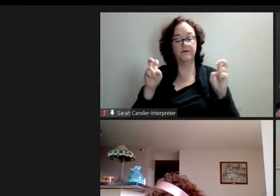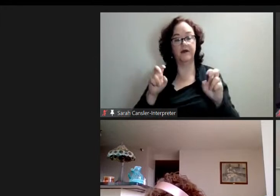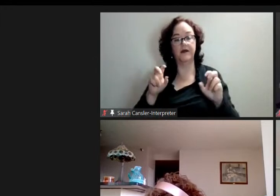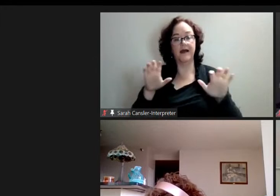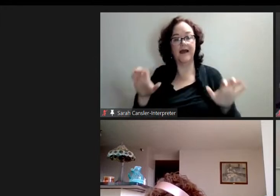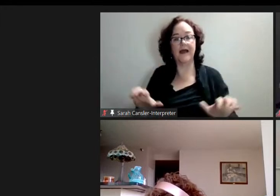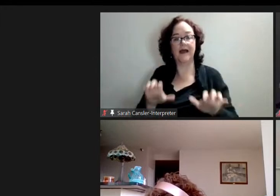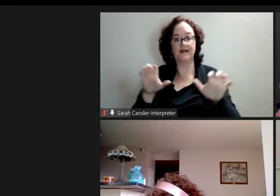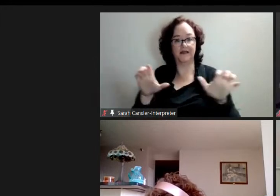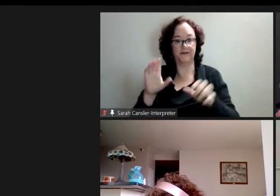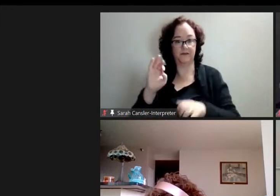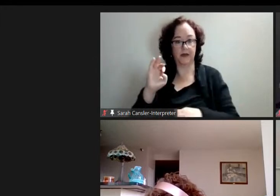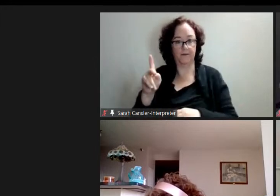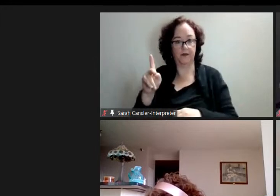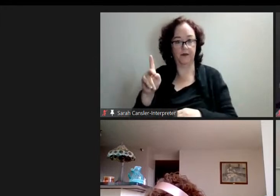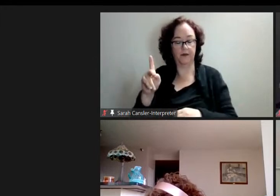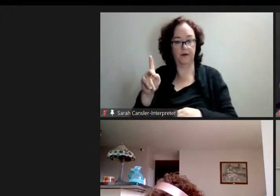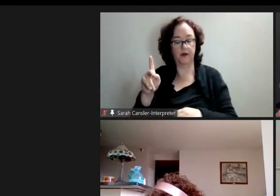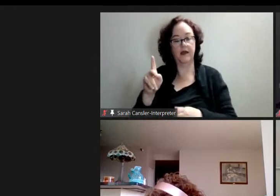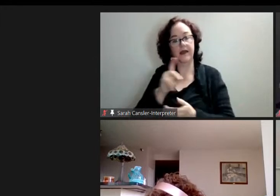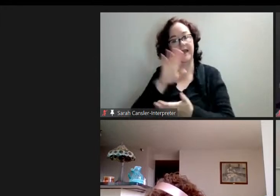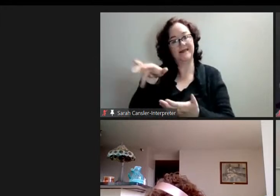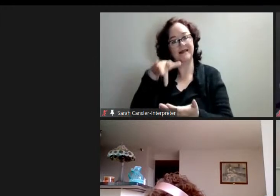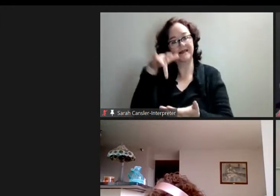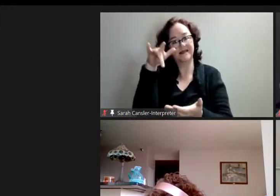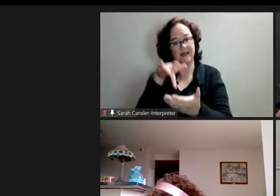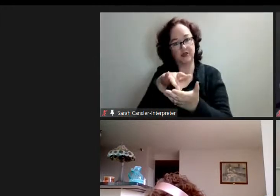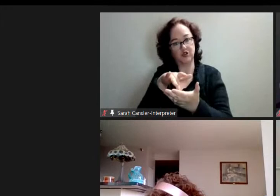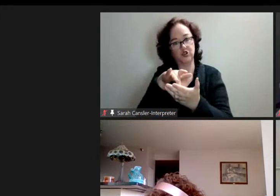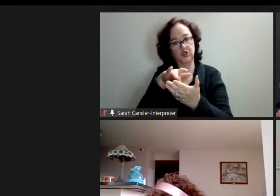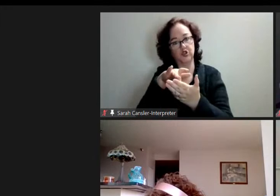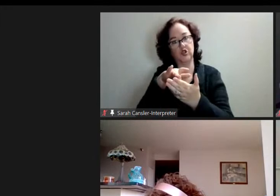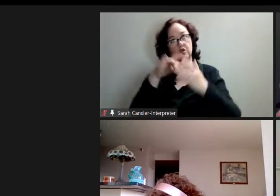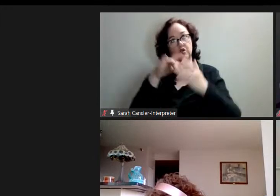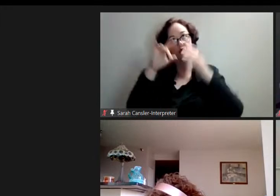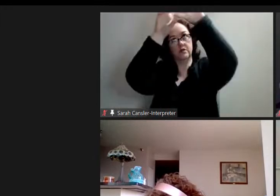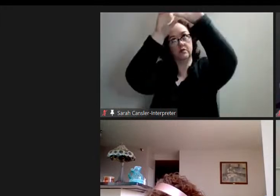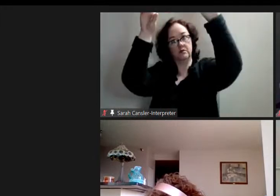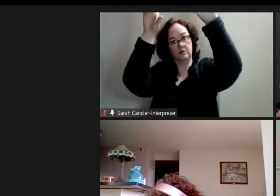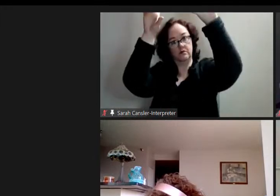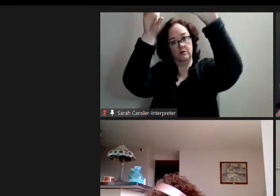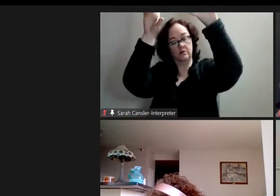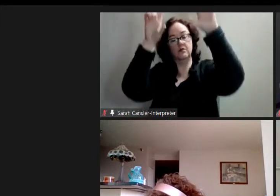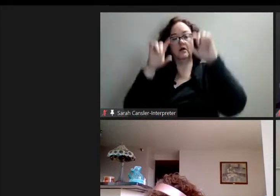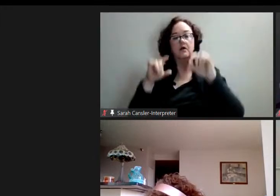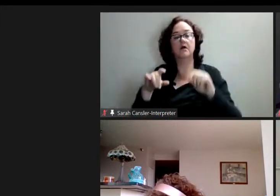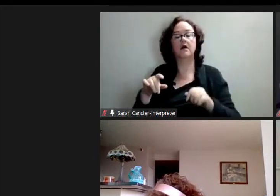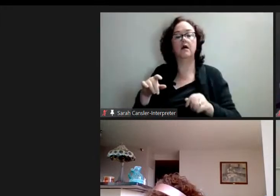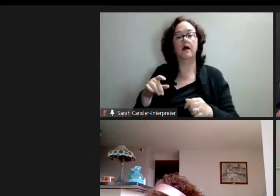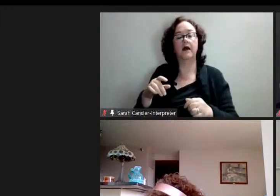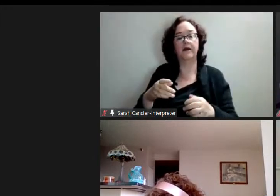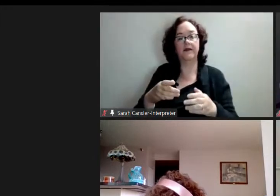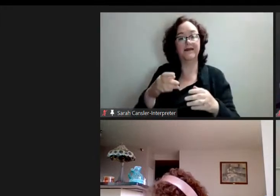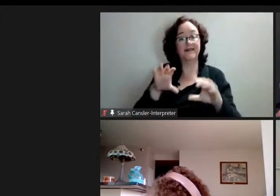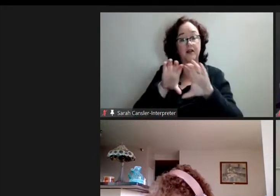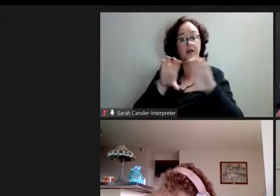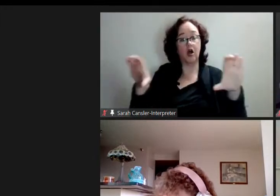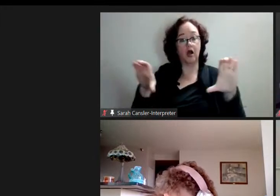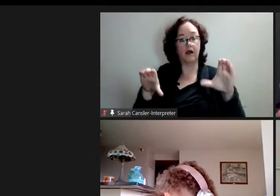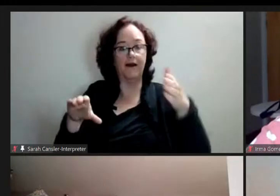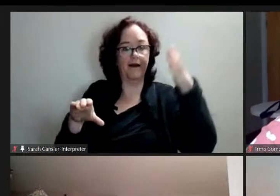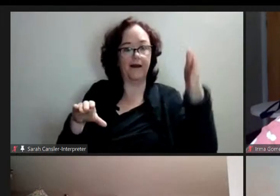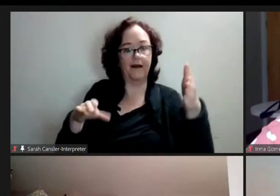the aisle overhead, and that's the back-to-back map. And then there's the one at each end of the car, which is what I